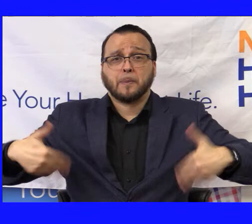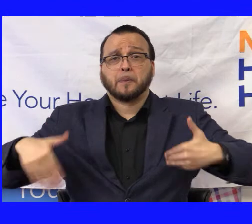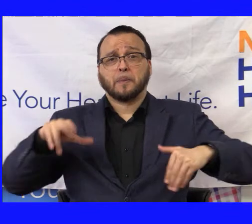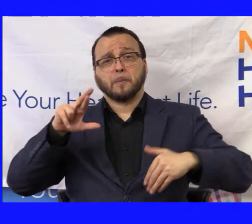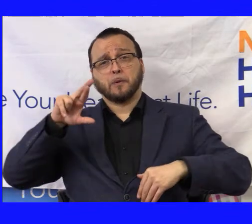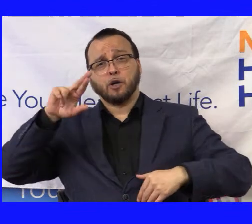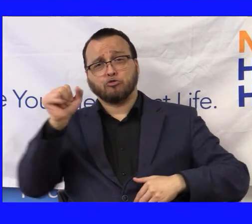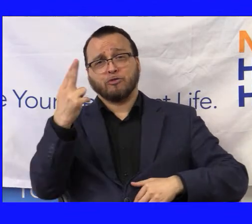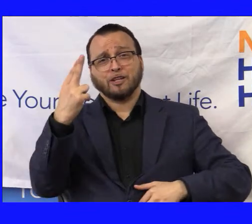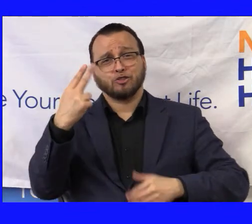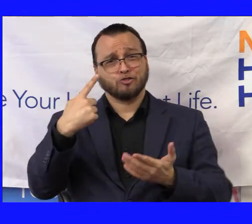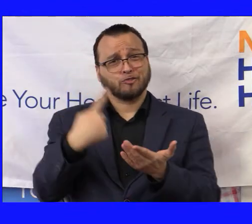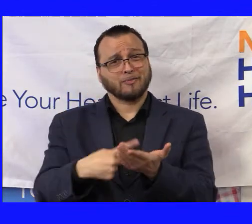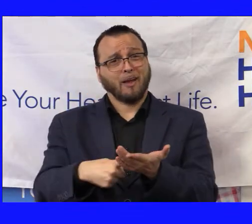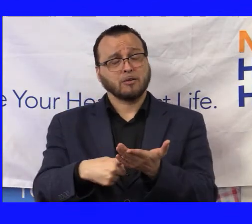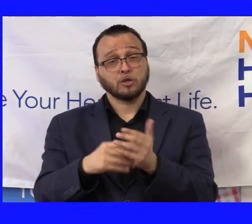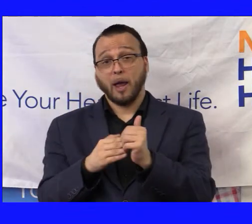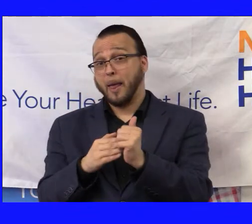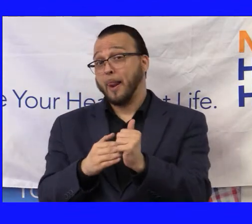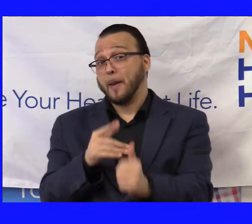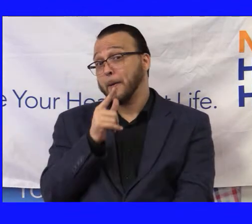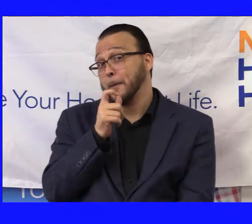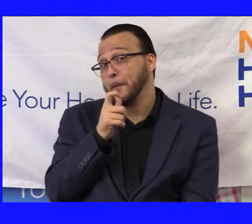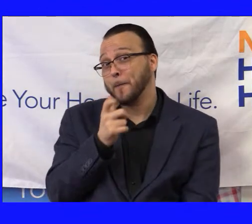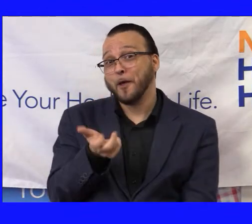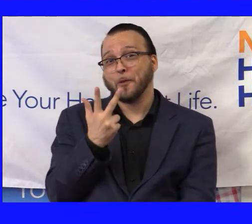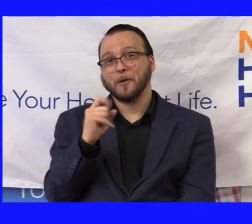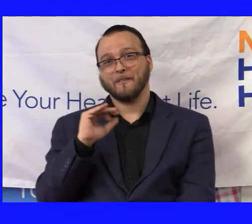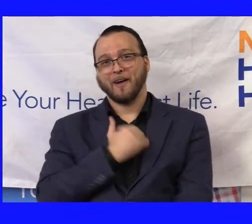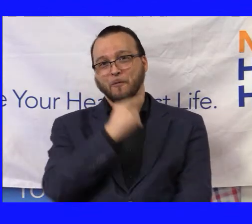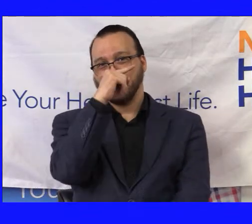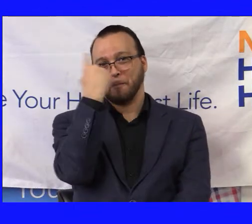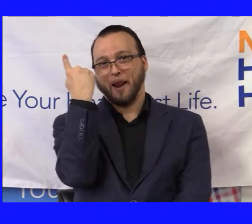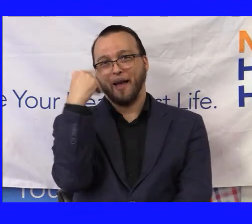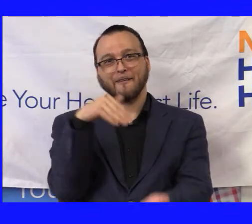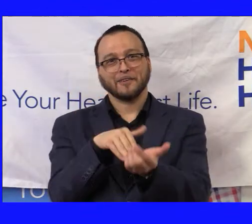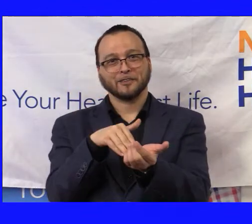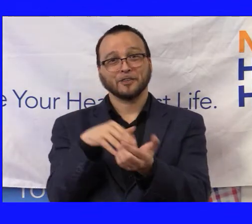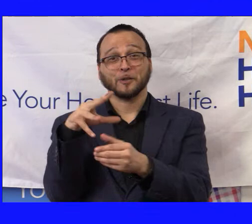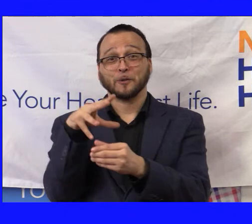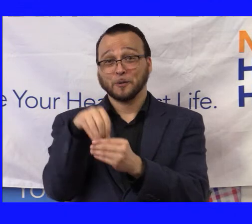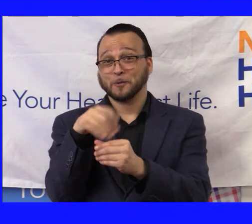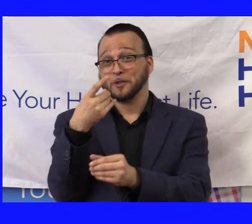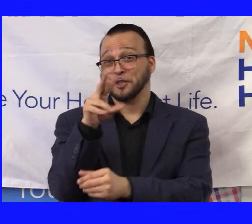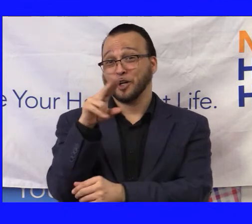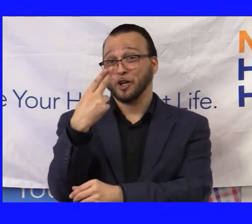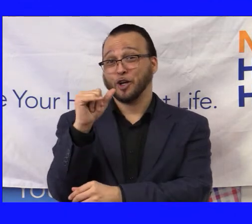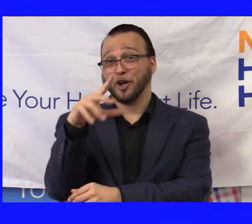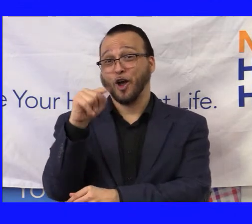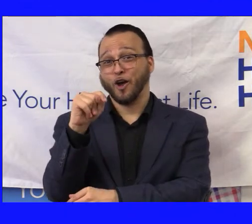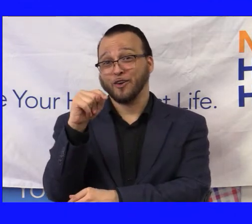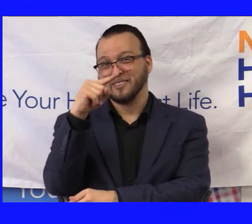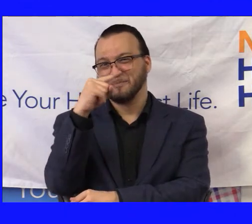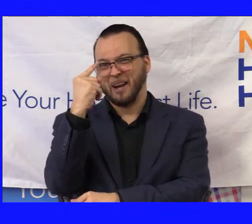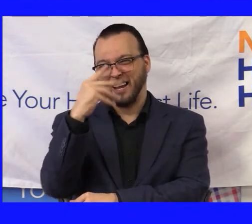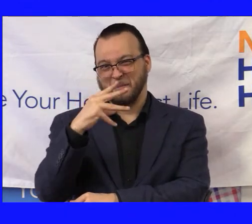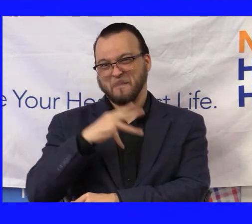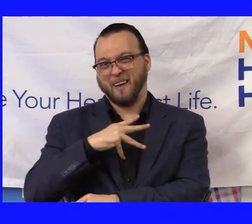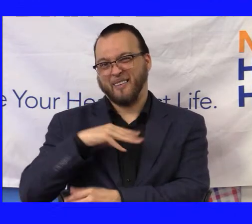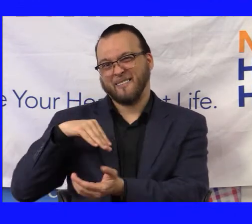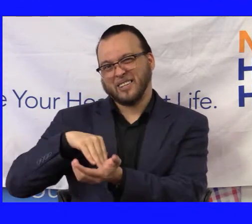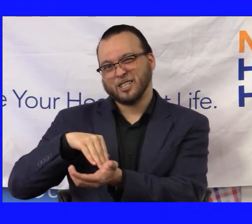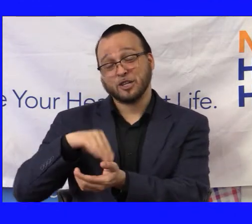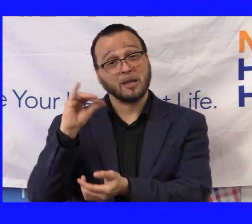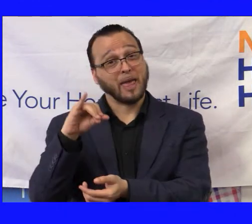rich discussion led by 3 of our Black physicians, including Dr. Hart, Black male physicians. So that was